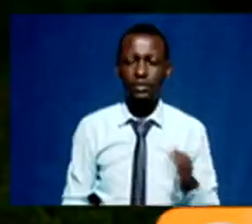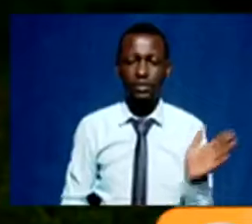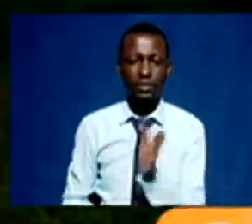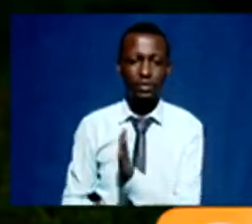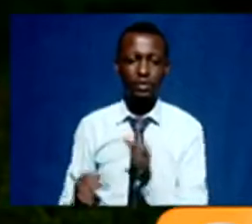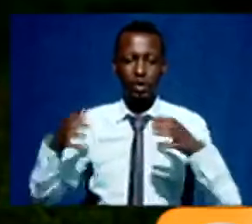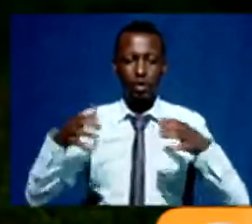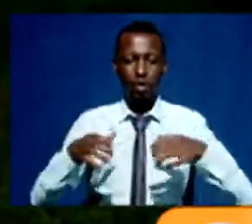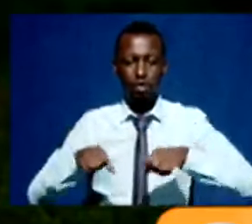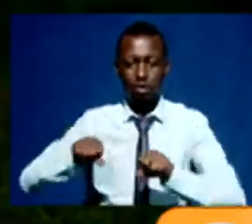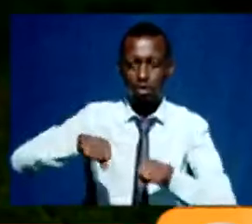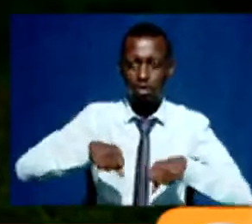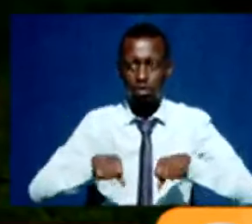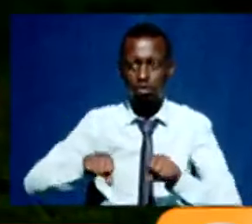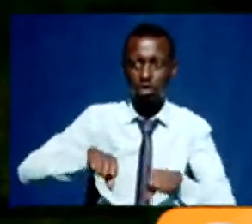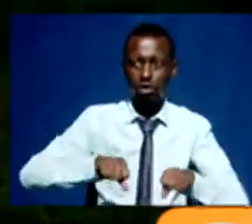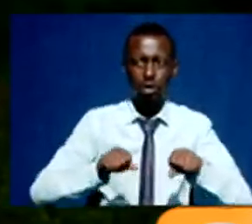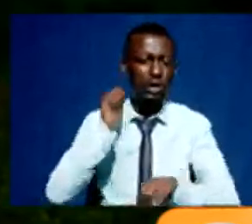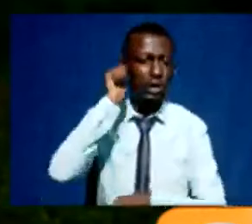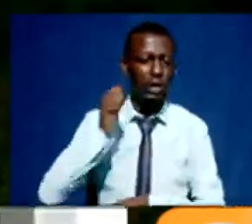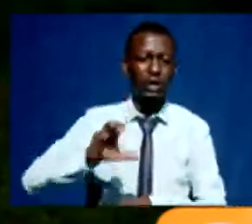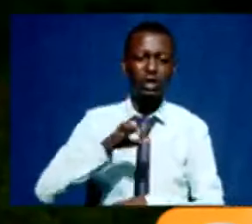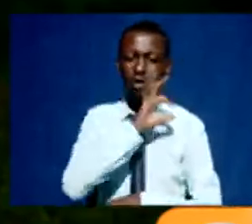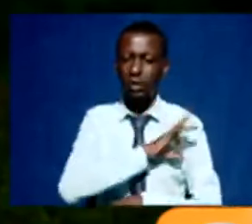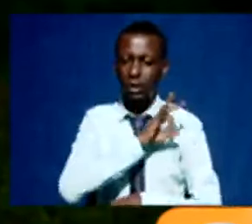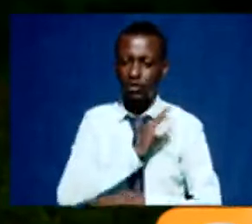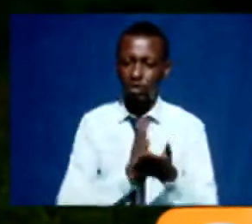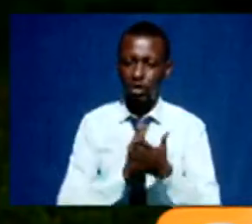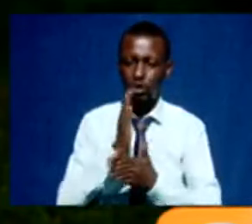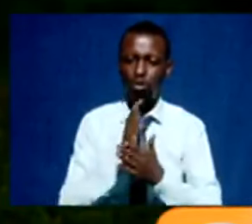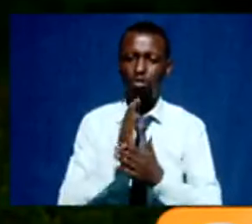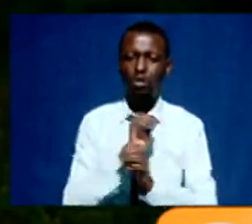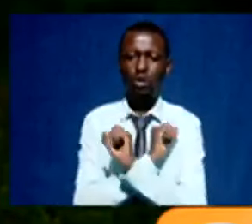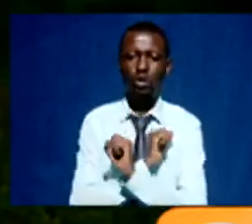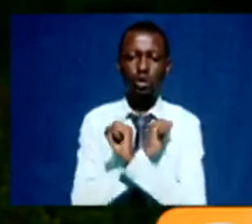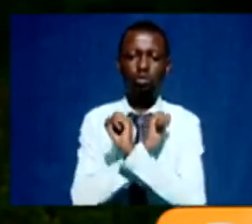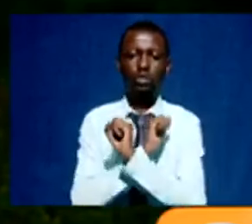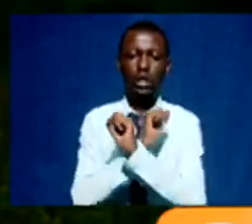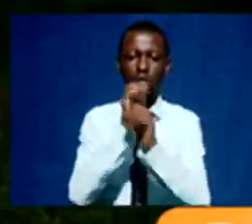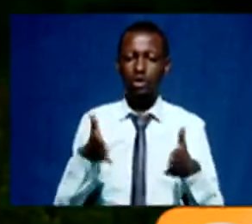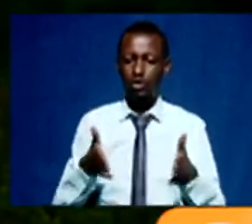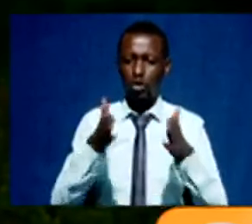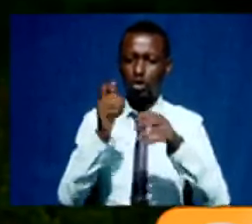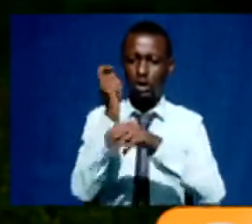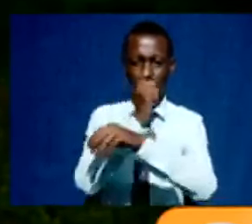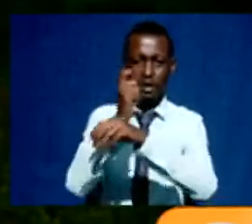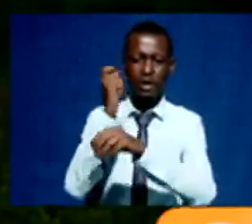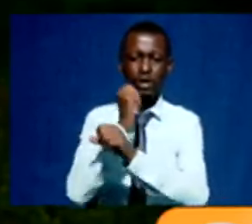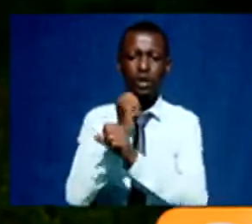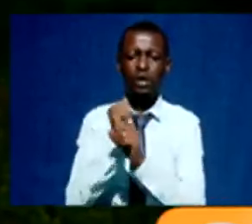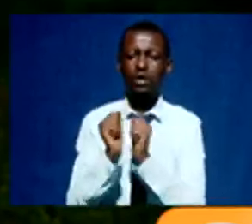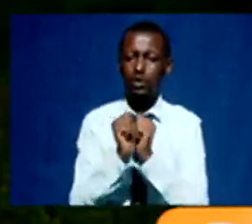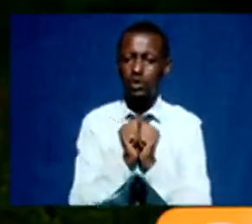Bodaboda riders in Nandi County have benefited from a road safety training organized by Watu Credit in